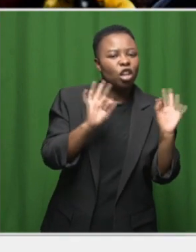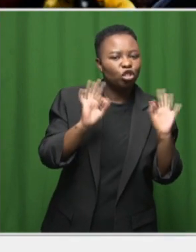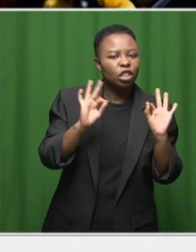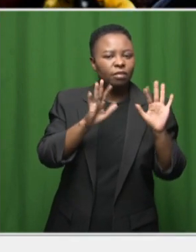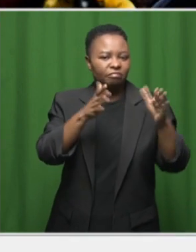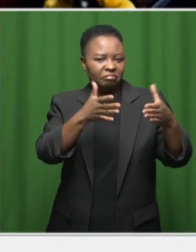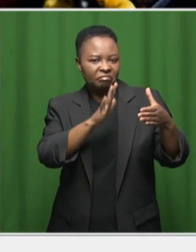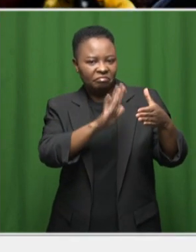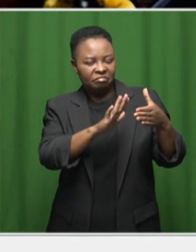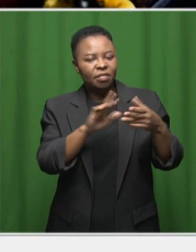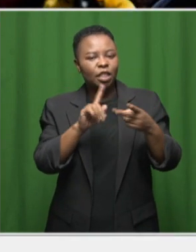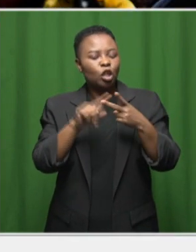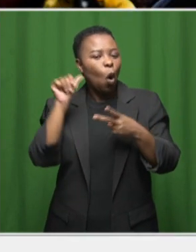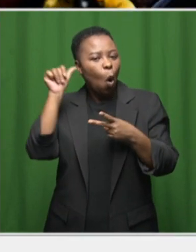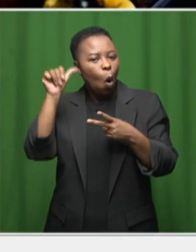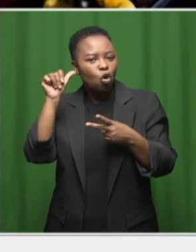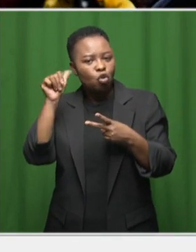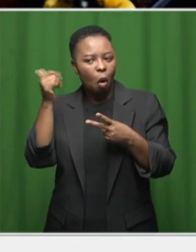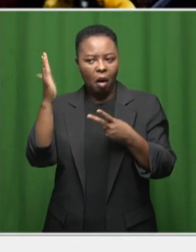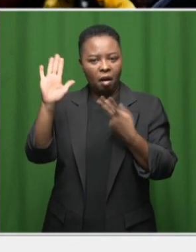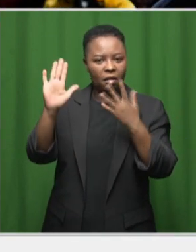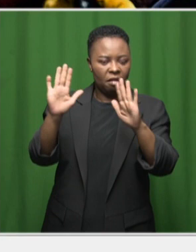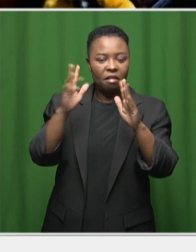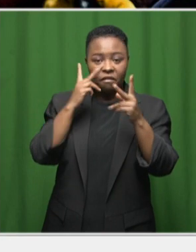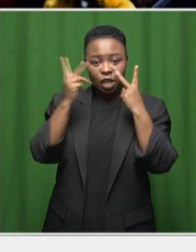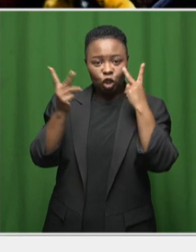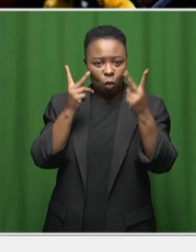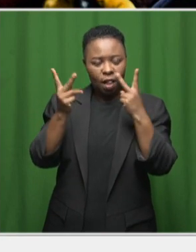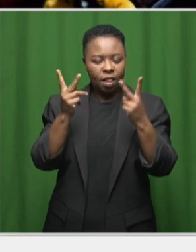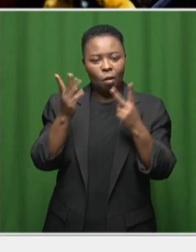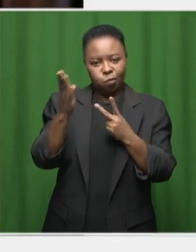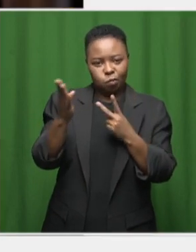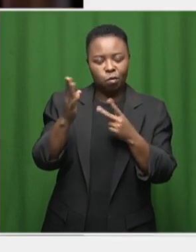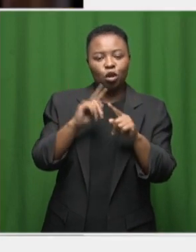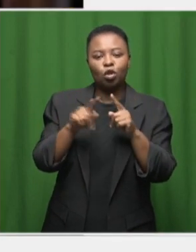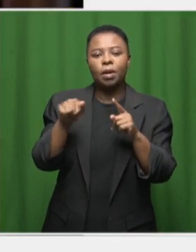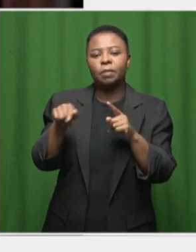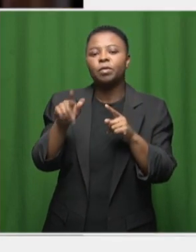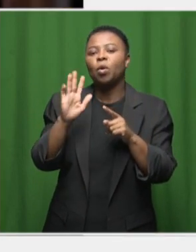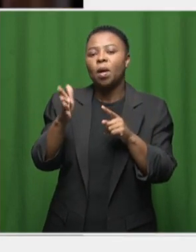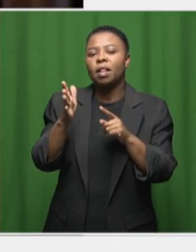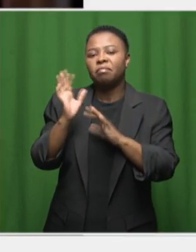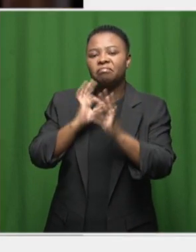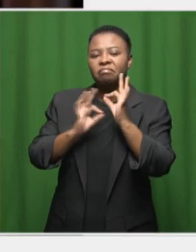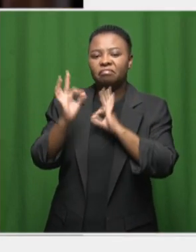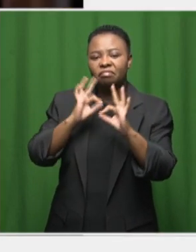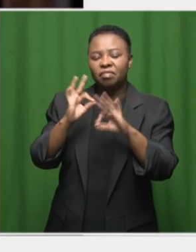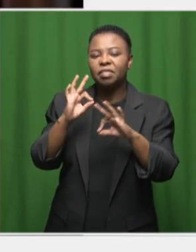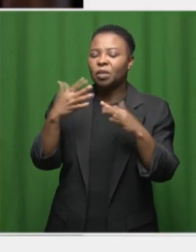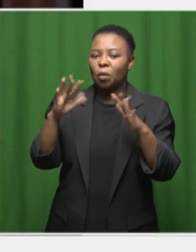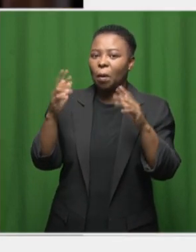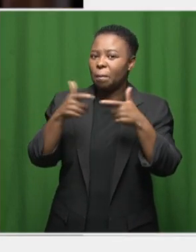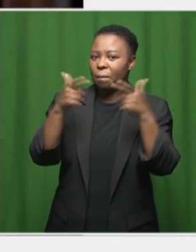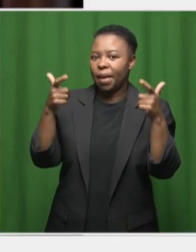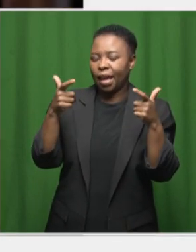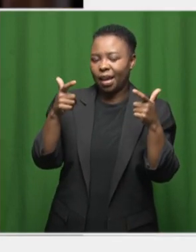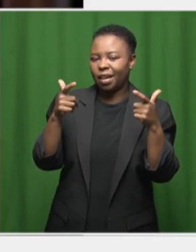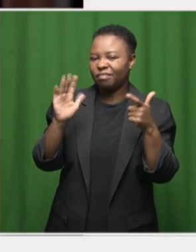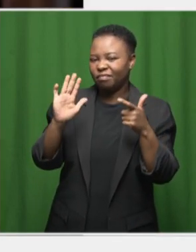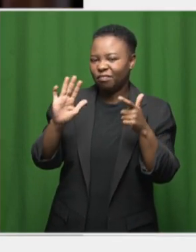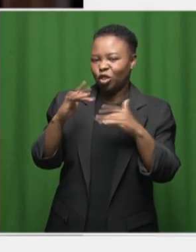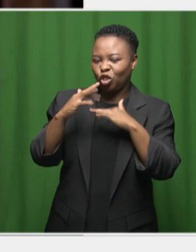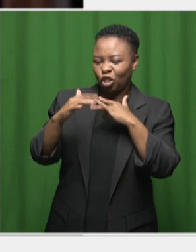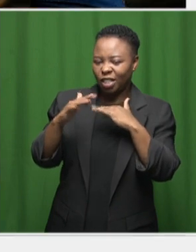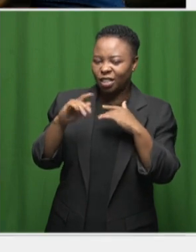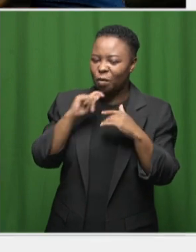and sensational audiovisual displays. And he joins us now in studio to let us in on this majestic world. Good morning. Welcome to Morning